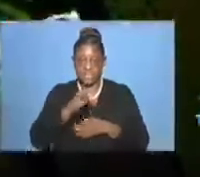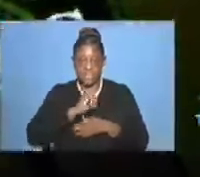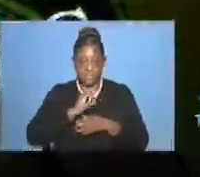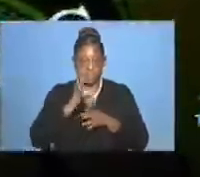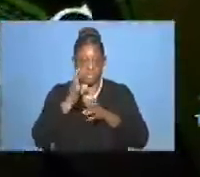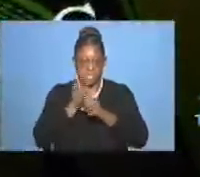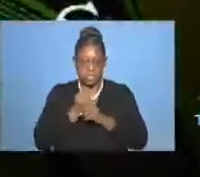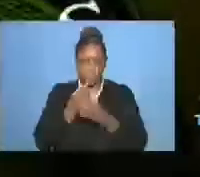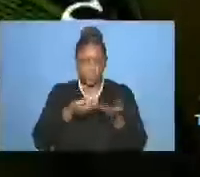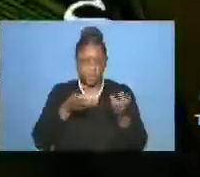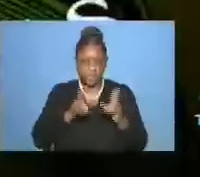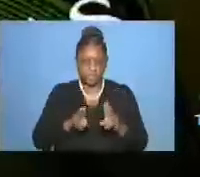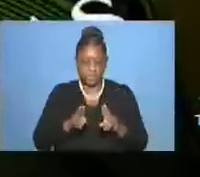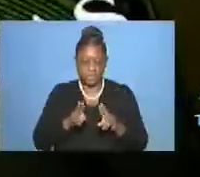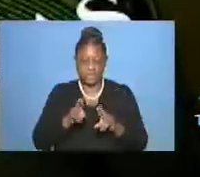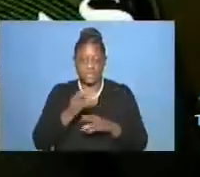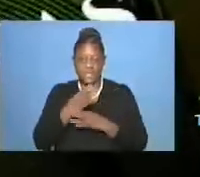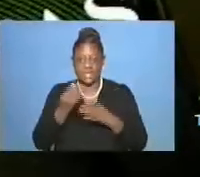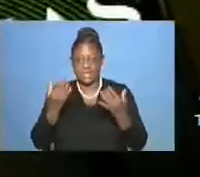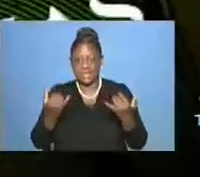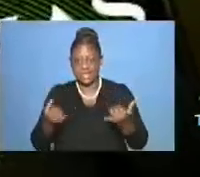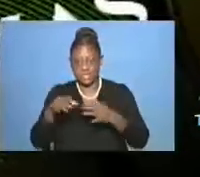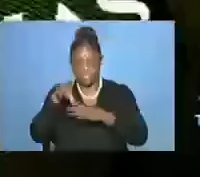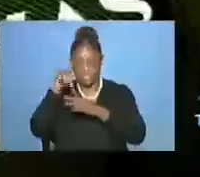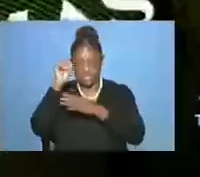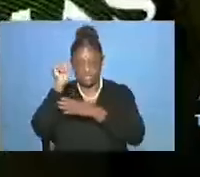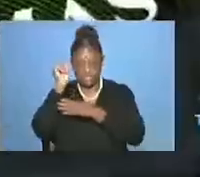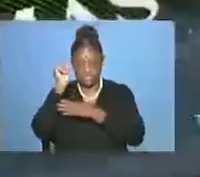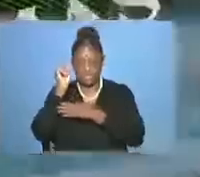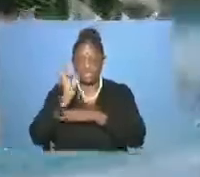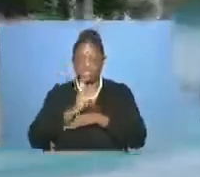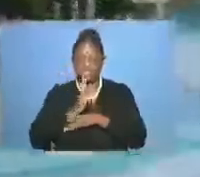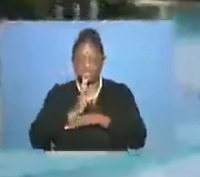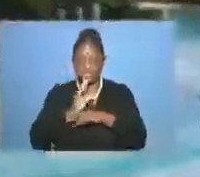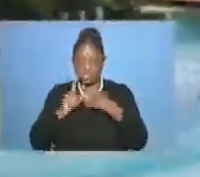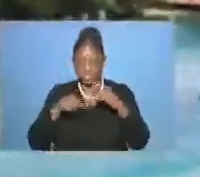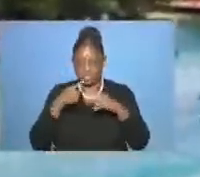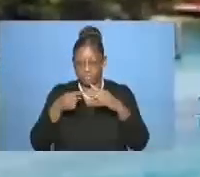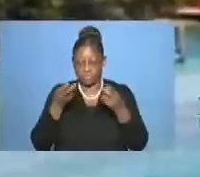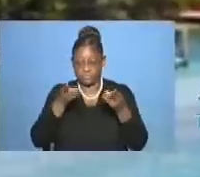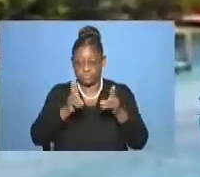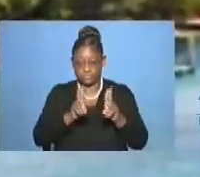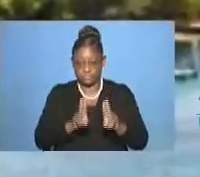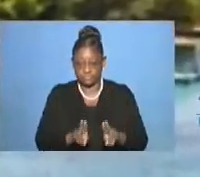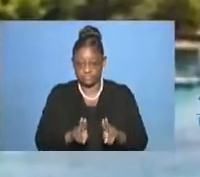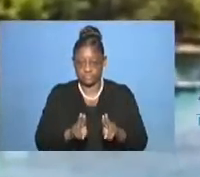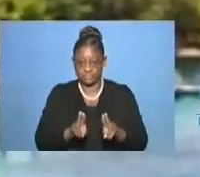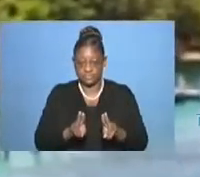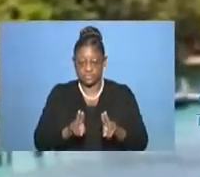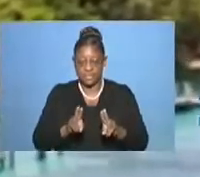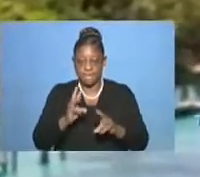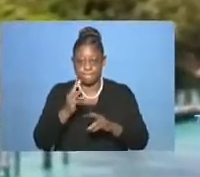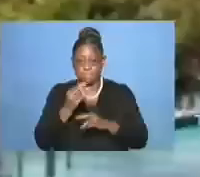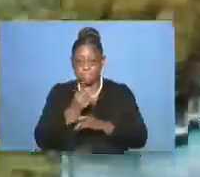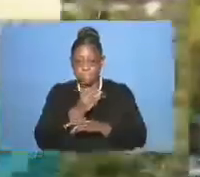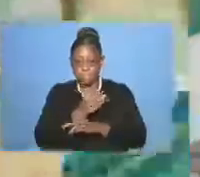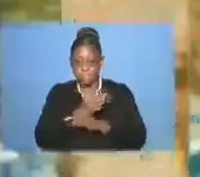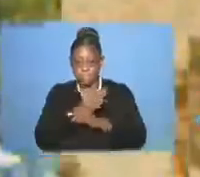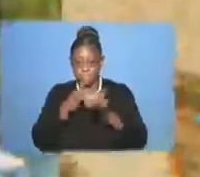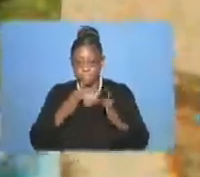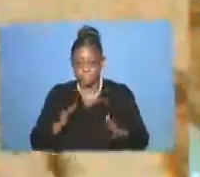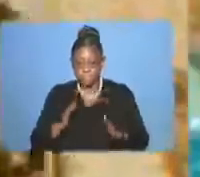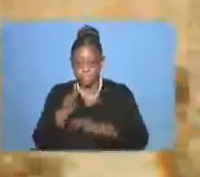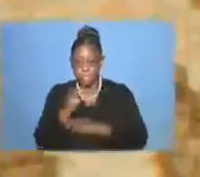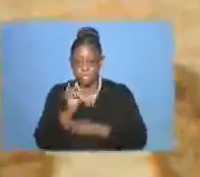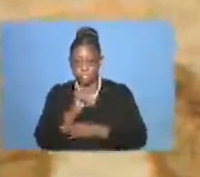happened." Tonight, we hear from the government. One question ahead of this morning's weekly cabinet meeting, Minister of Tourism, Investments and Aviation,